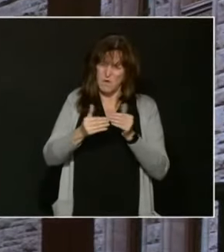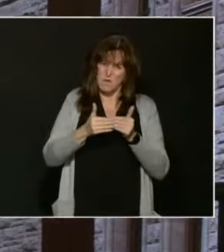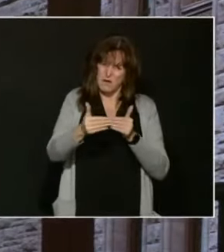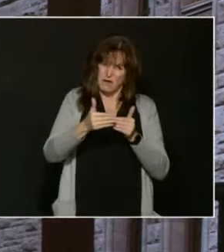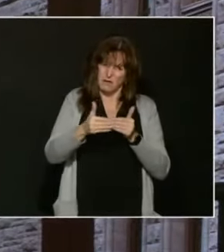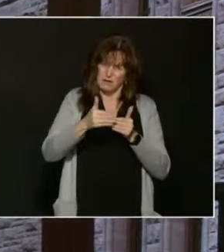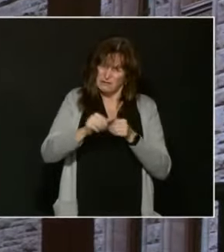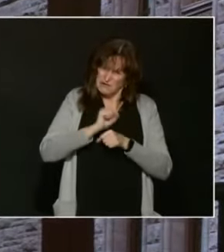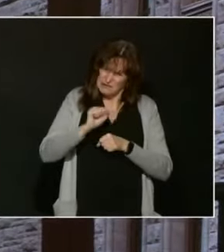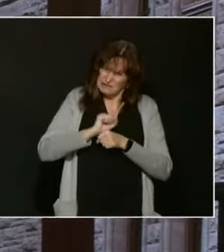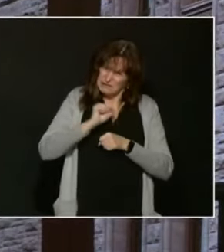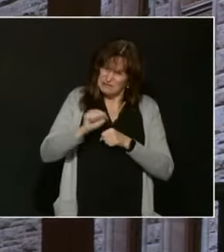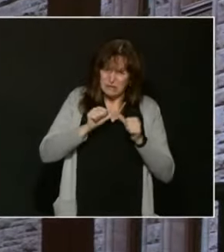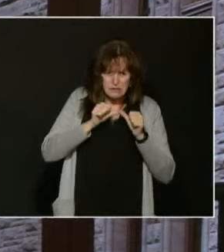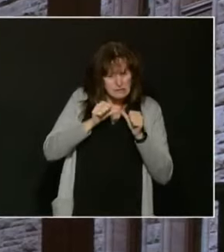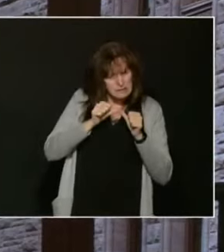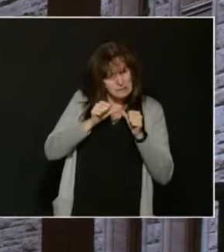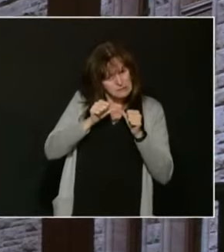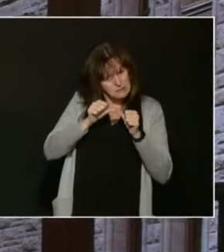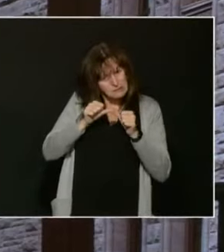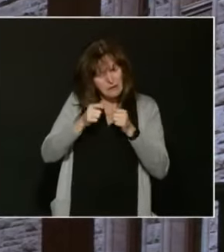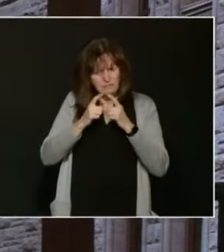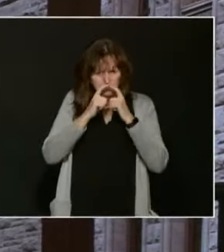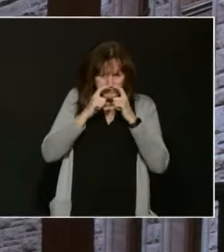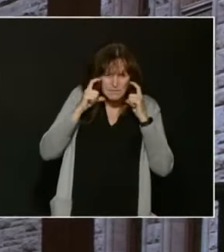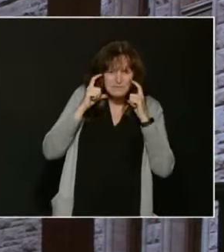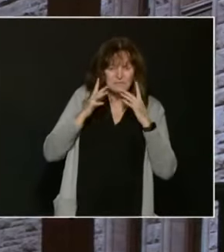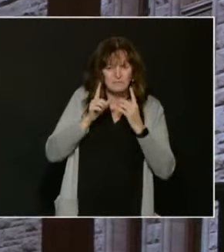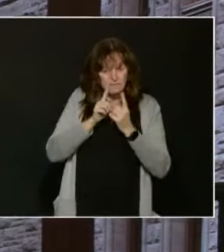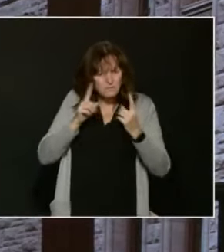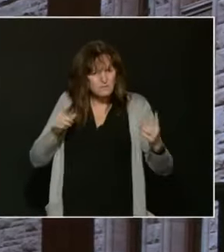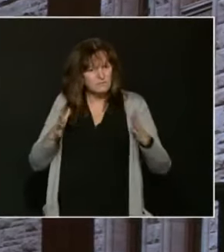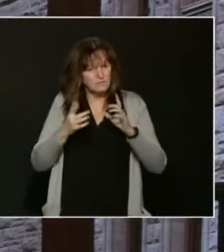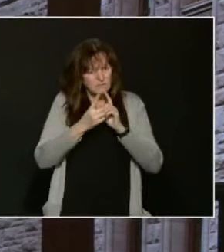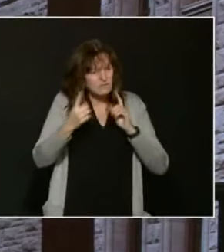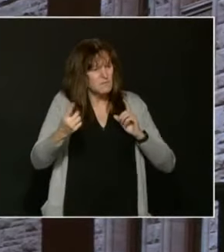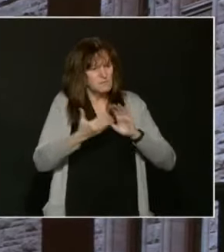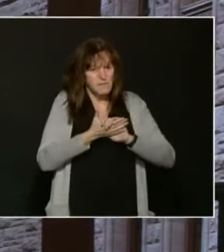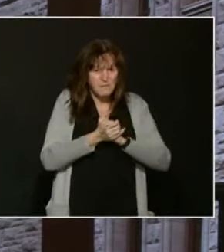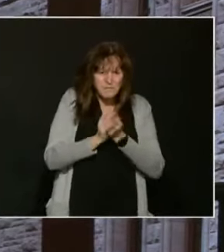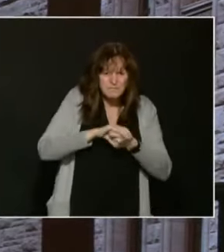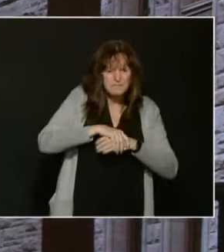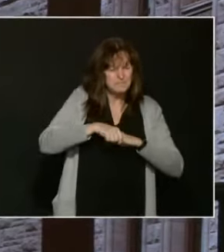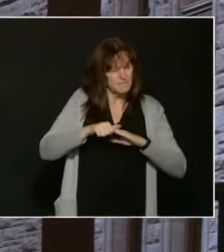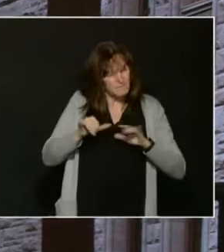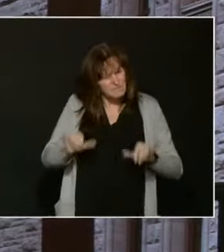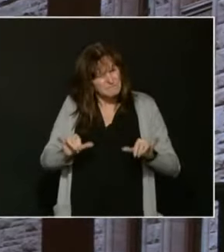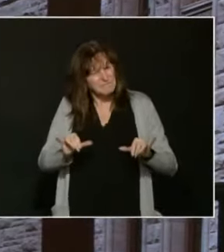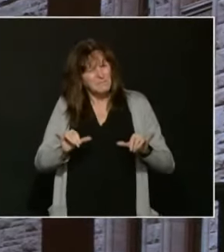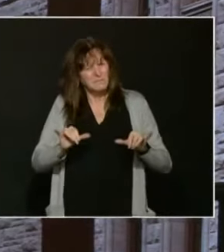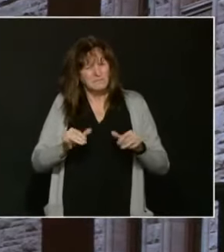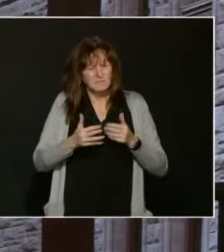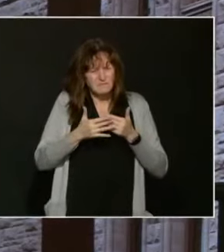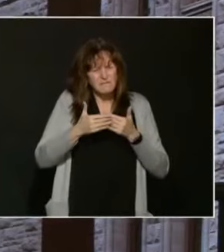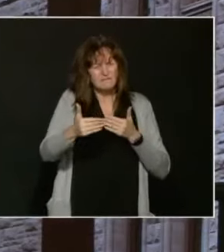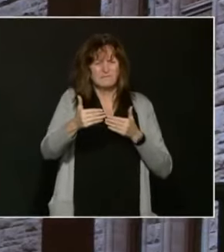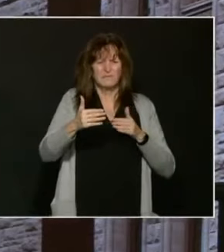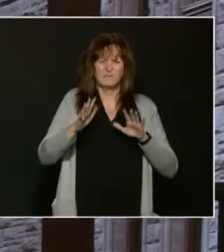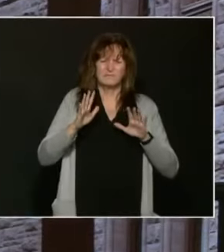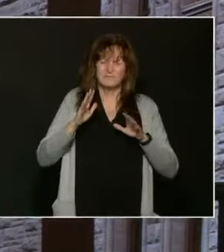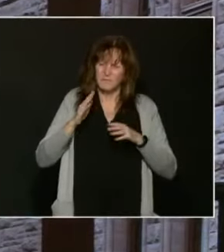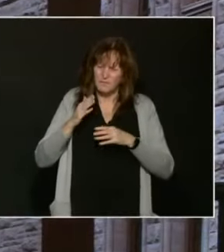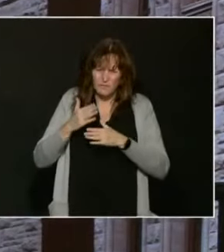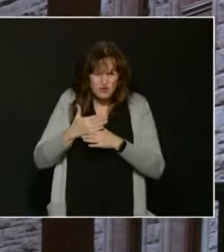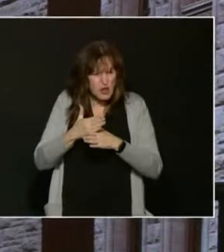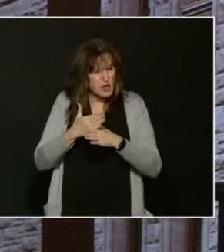vaccination, while we get caught up, while we protect you, the citizens of Ontario, your loved ones and family members. And just with that, and